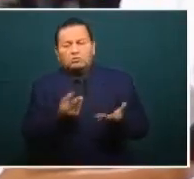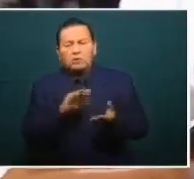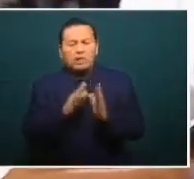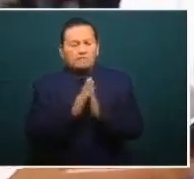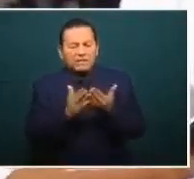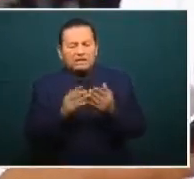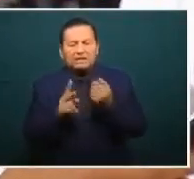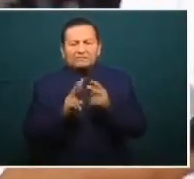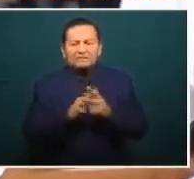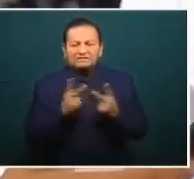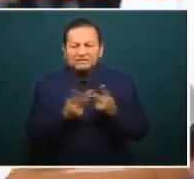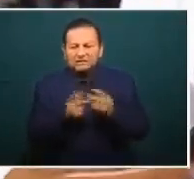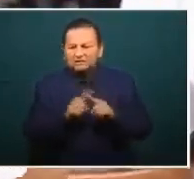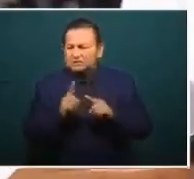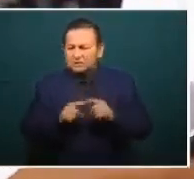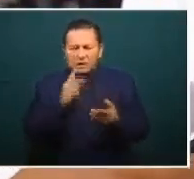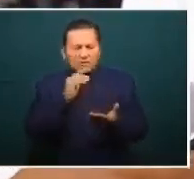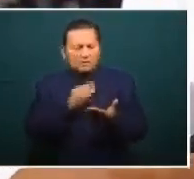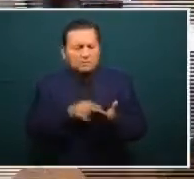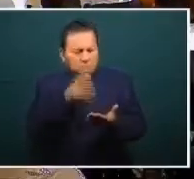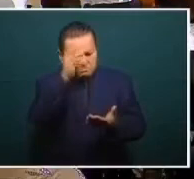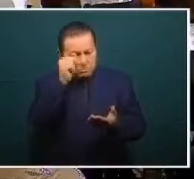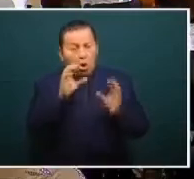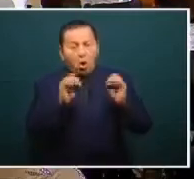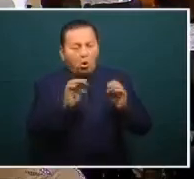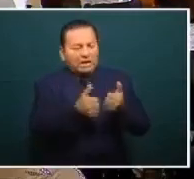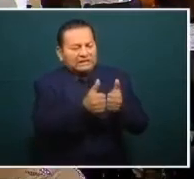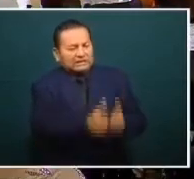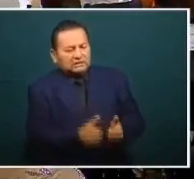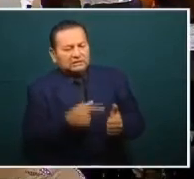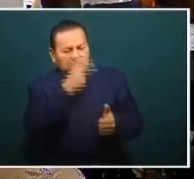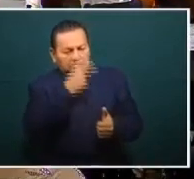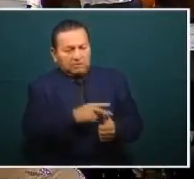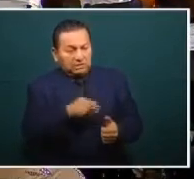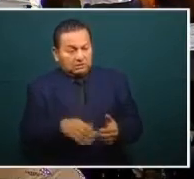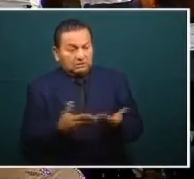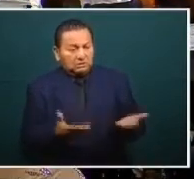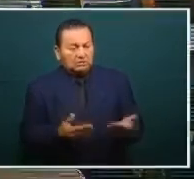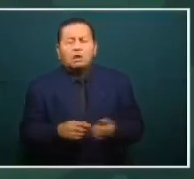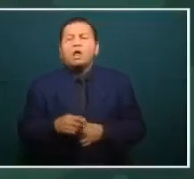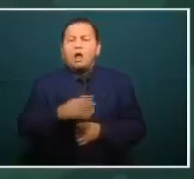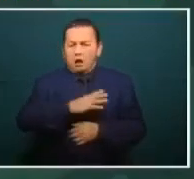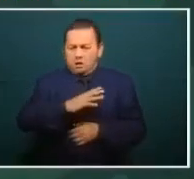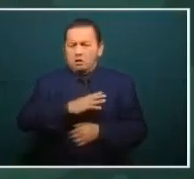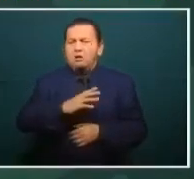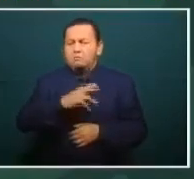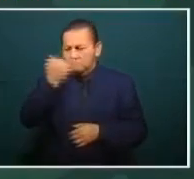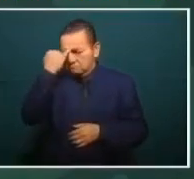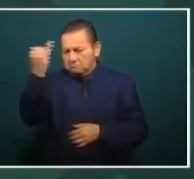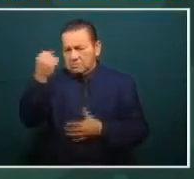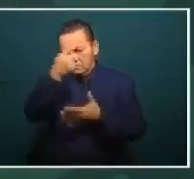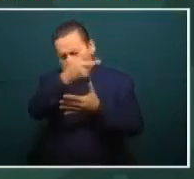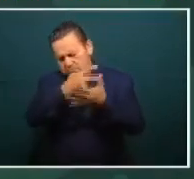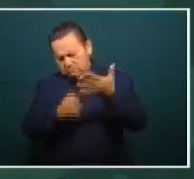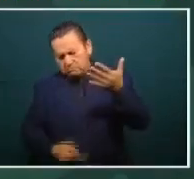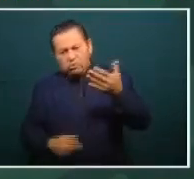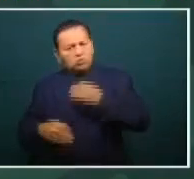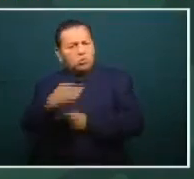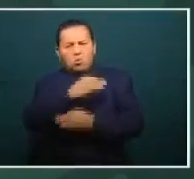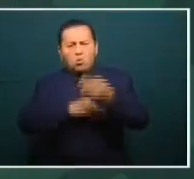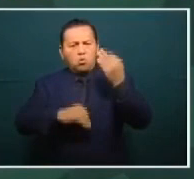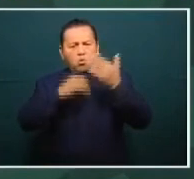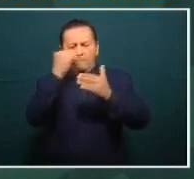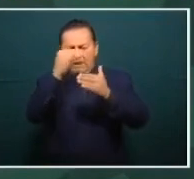Is there any measures your government is taking to help deal with it or to hold the migrants?